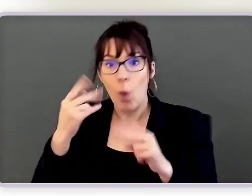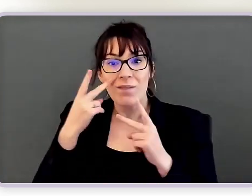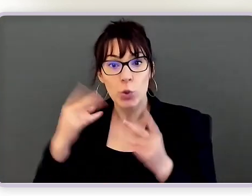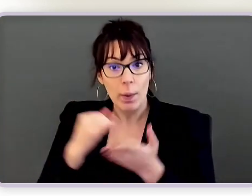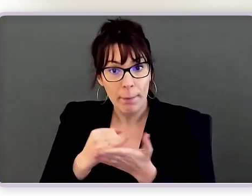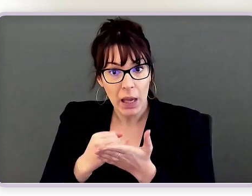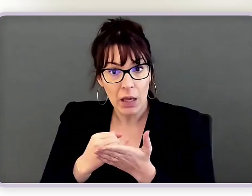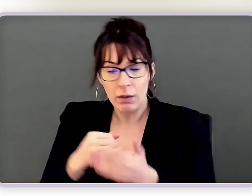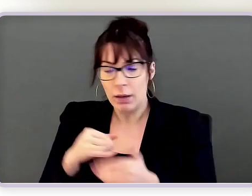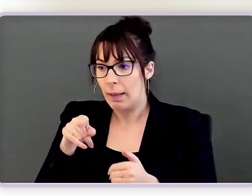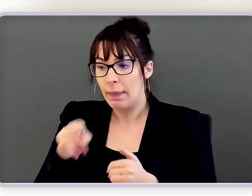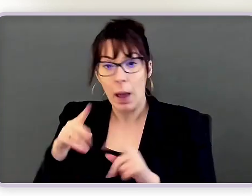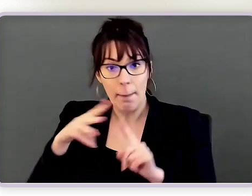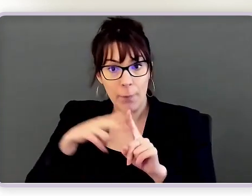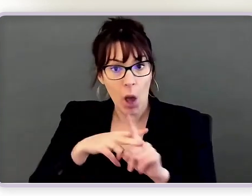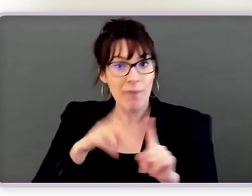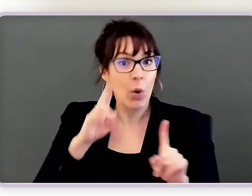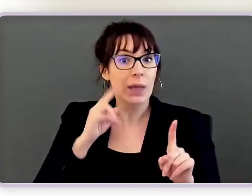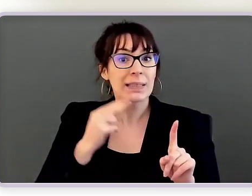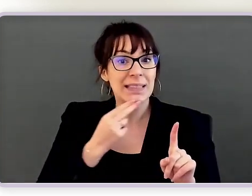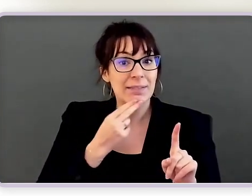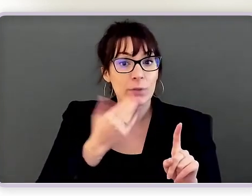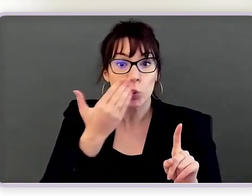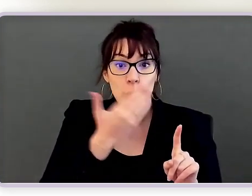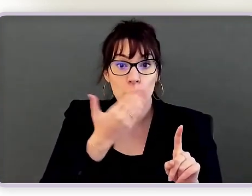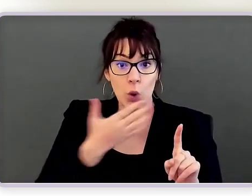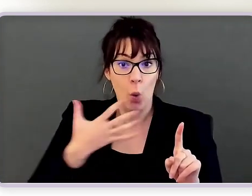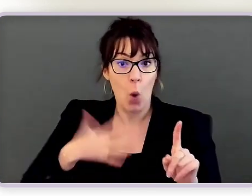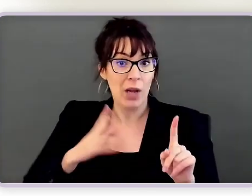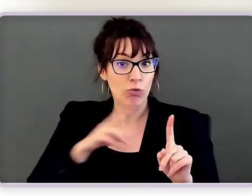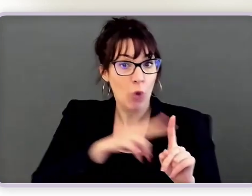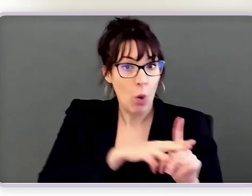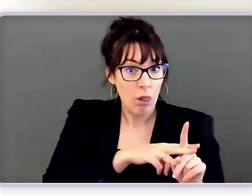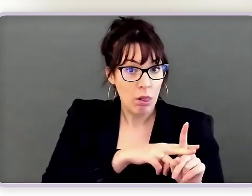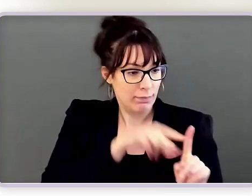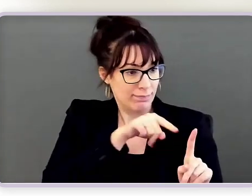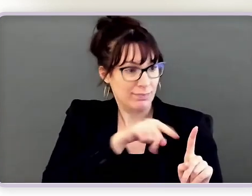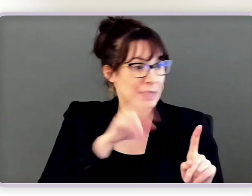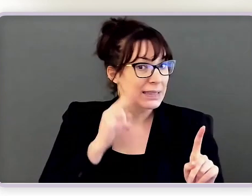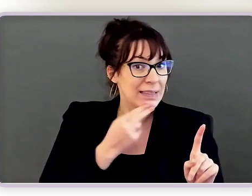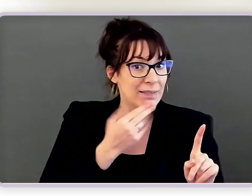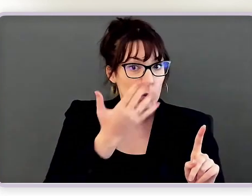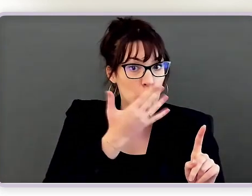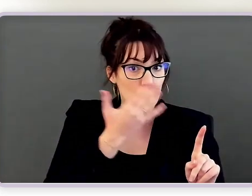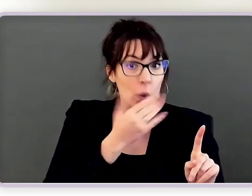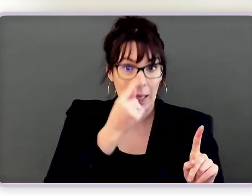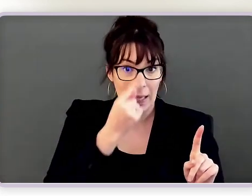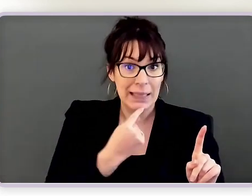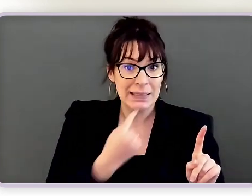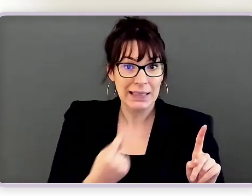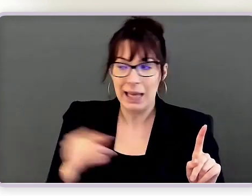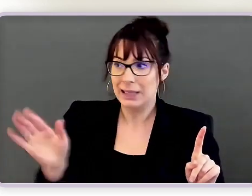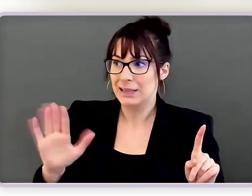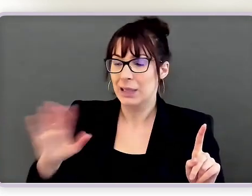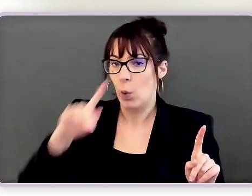school's allowed to say, no, you can't because you're blind. We can't allow you